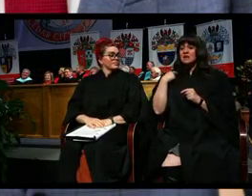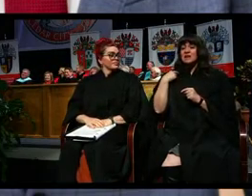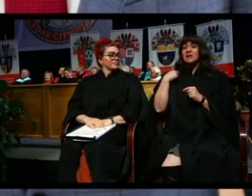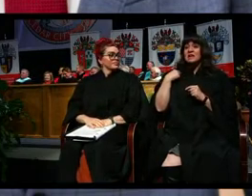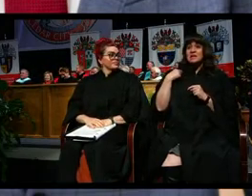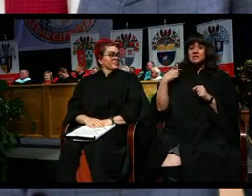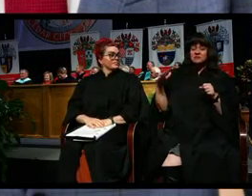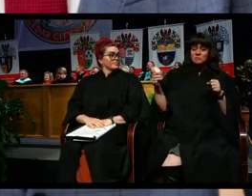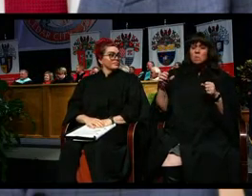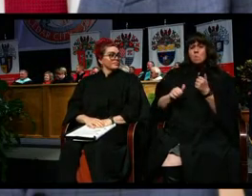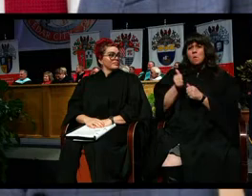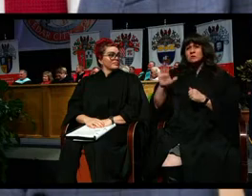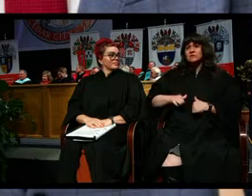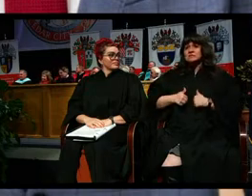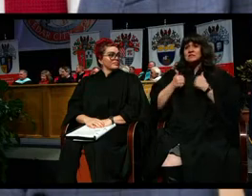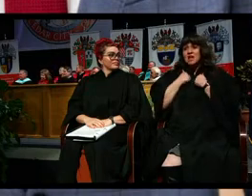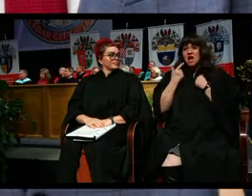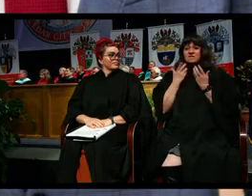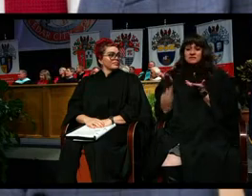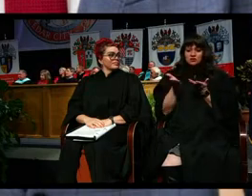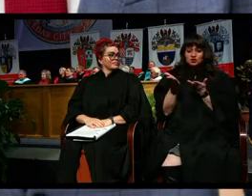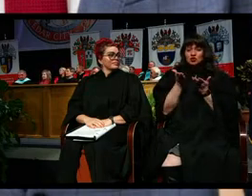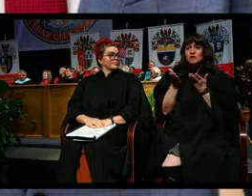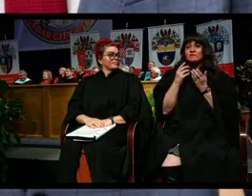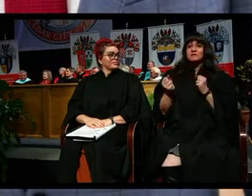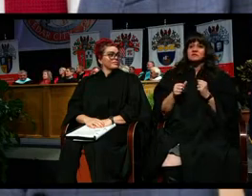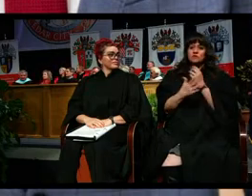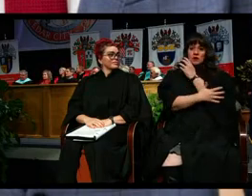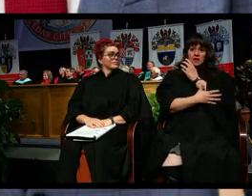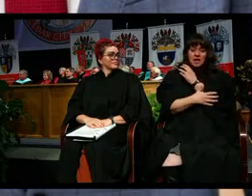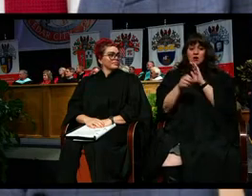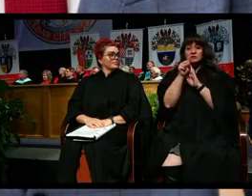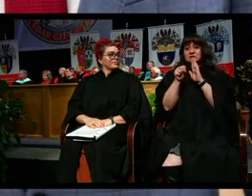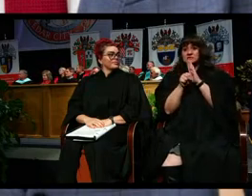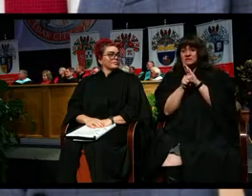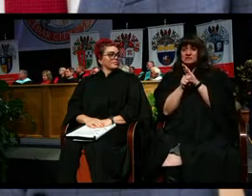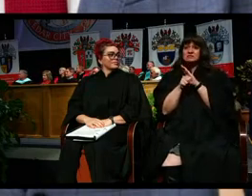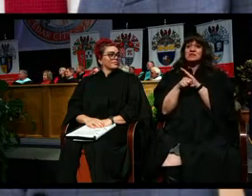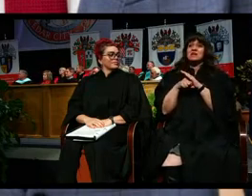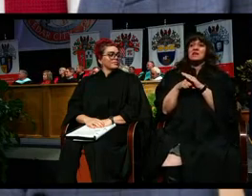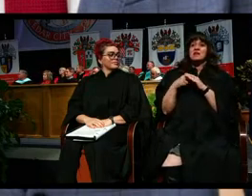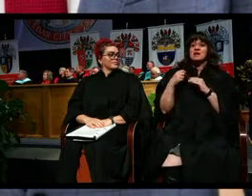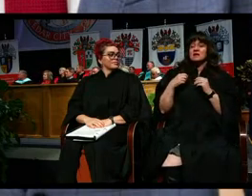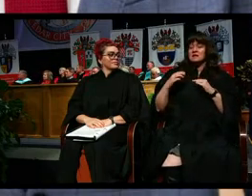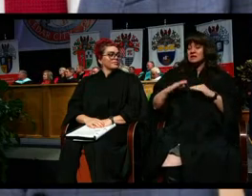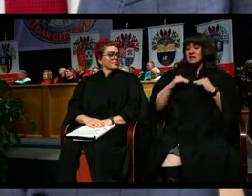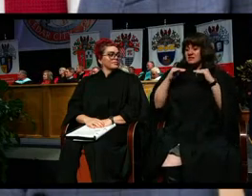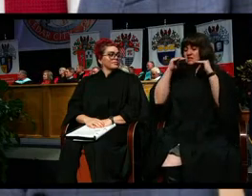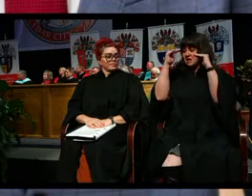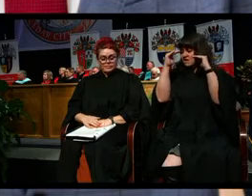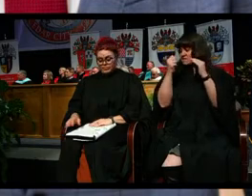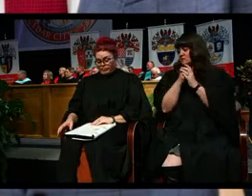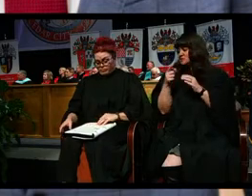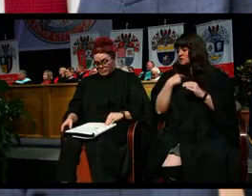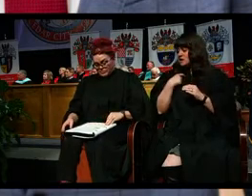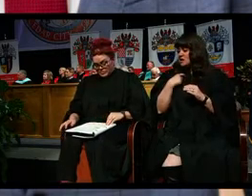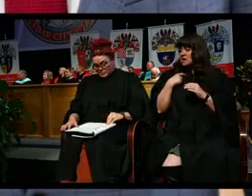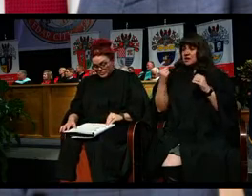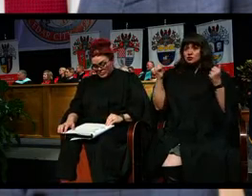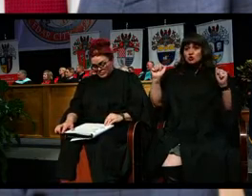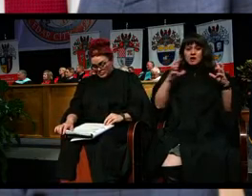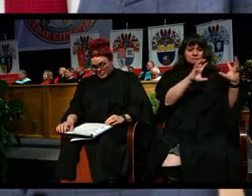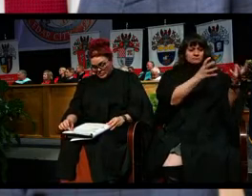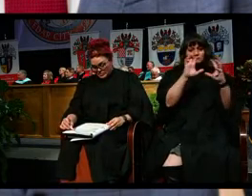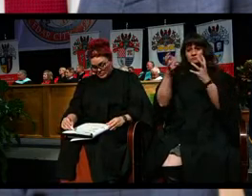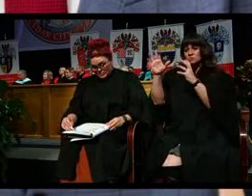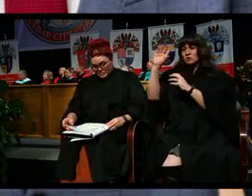public service at the city, county, and state levels. His ability to work across party lines to find common sense solutions has